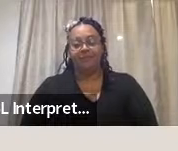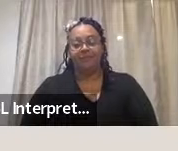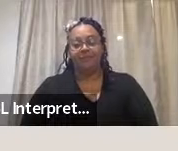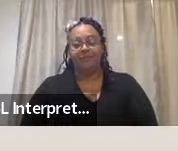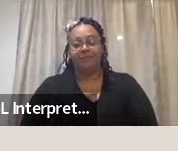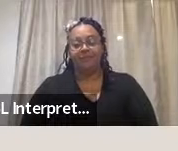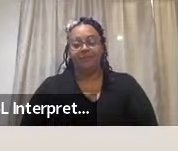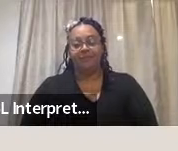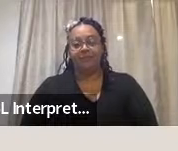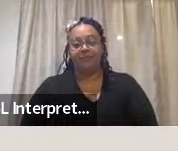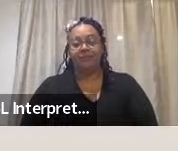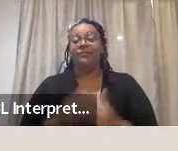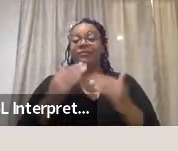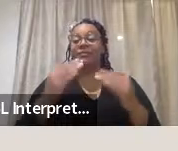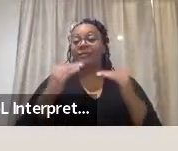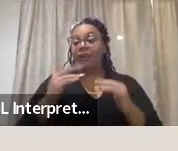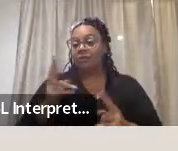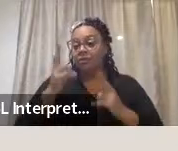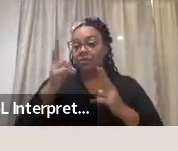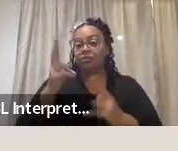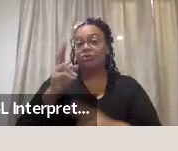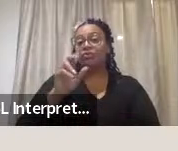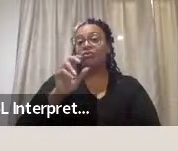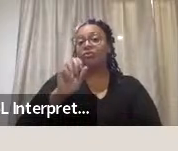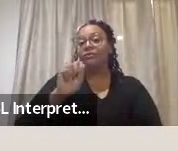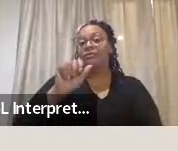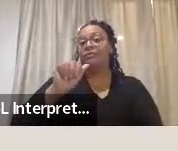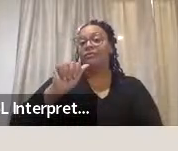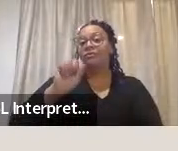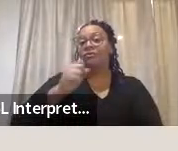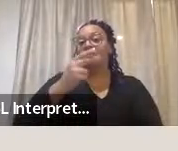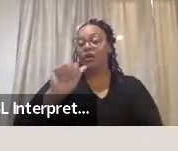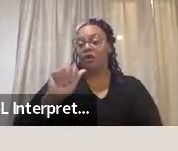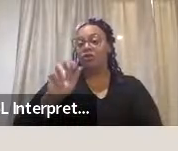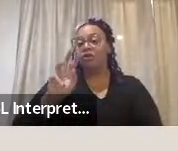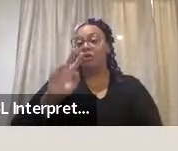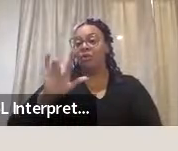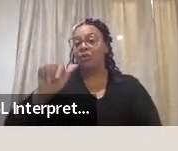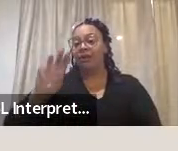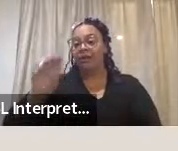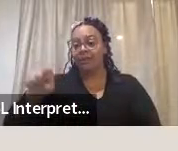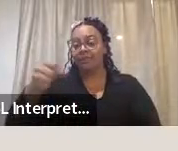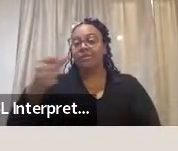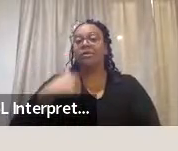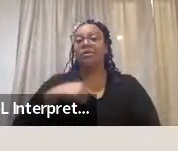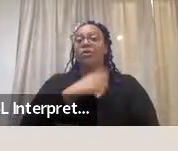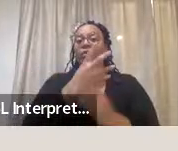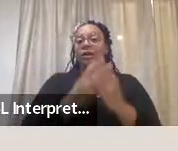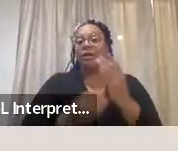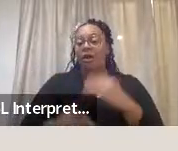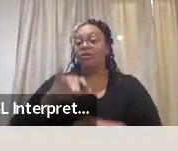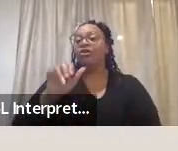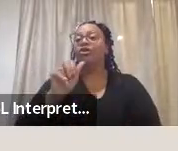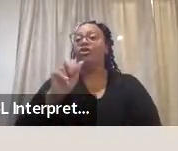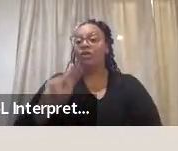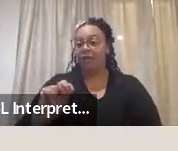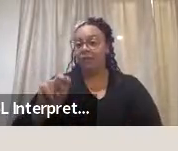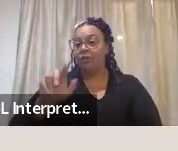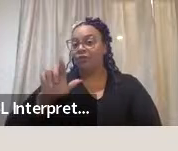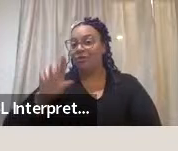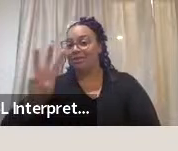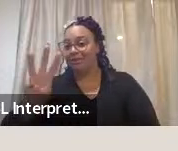Next, we're going to honor Sasha Williams, who we lost January 26, 2024.